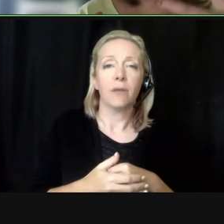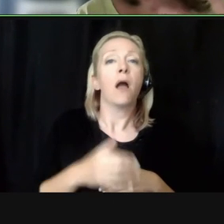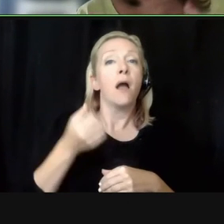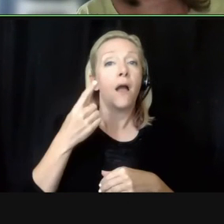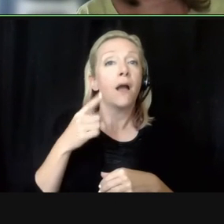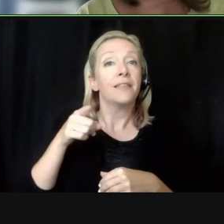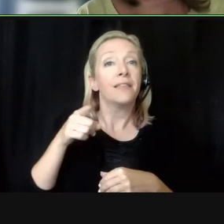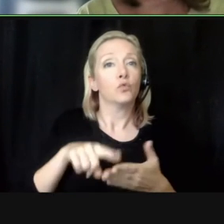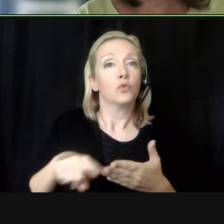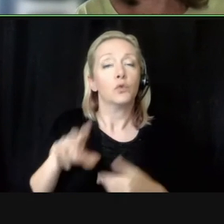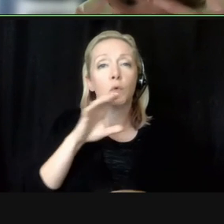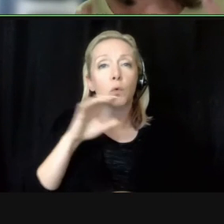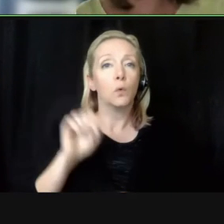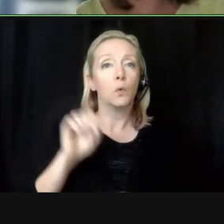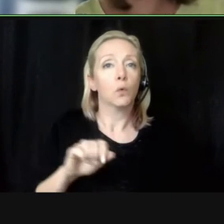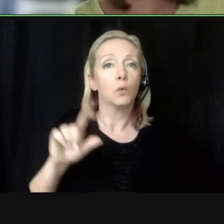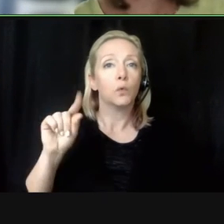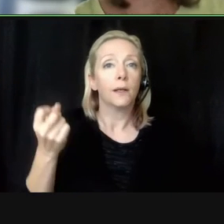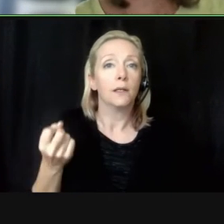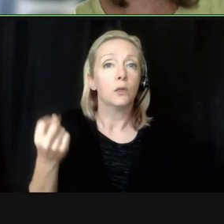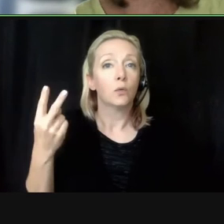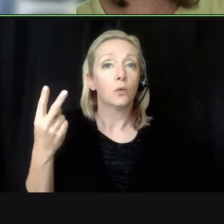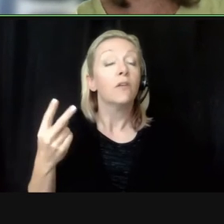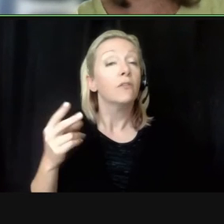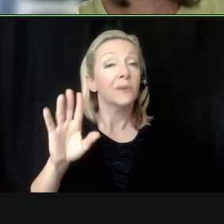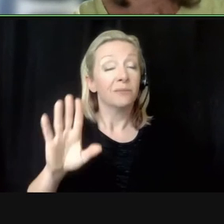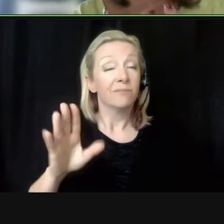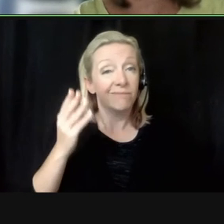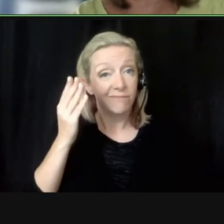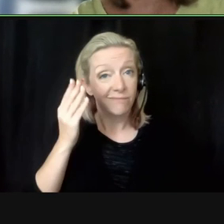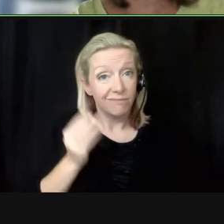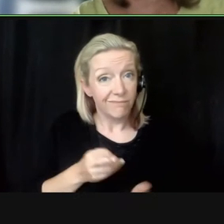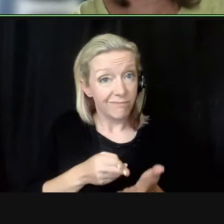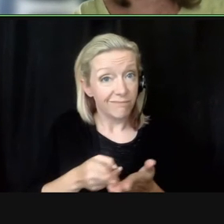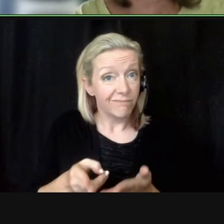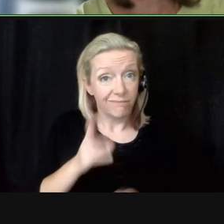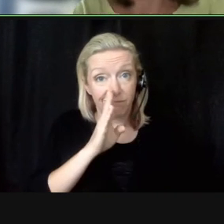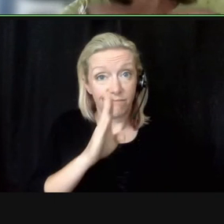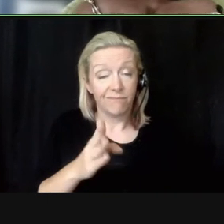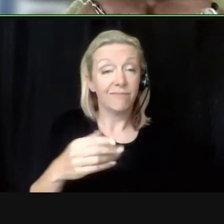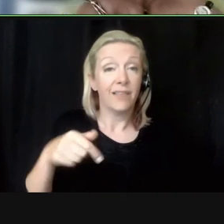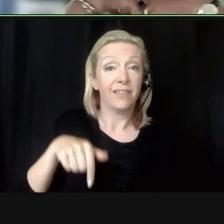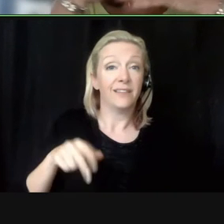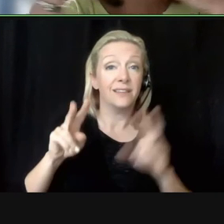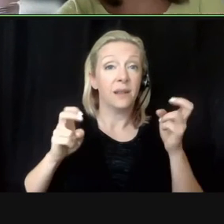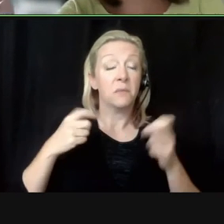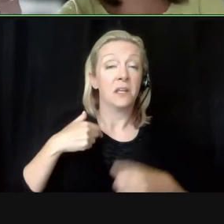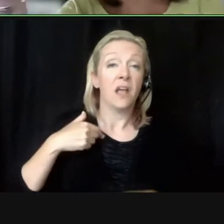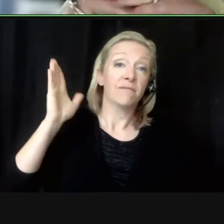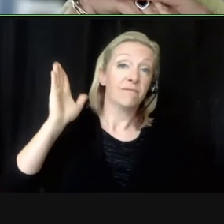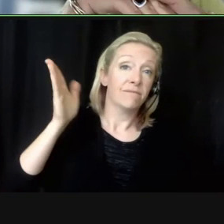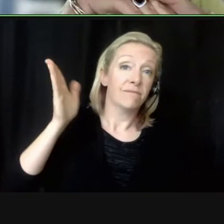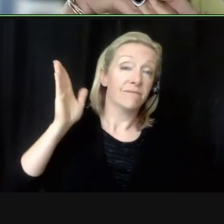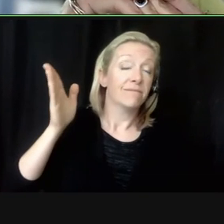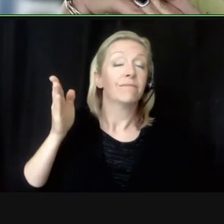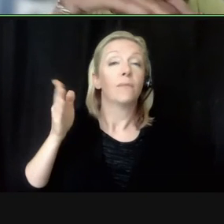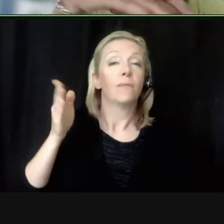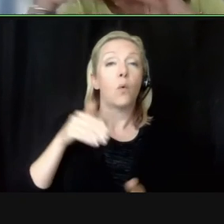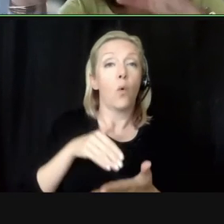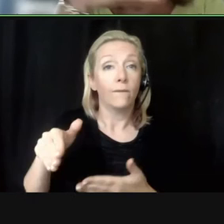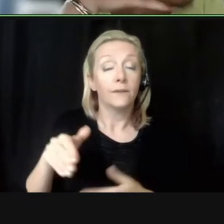from 2012, but I can tell you I have given this talk before, and in person,